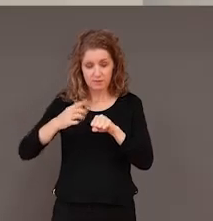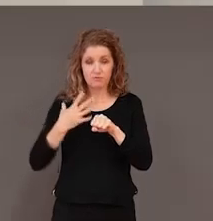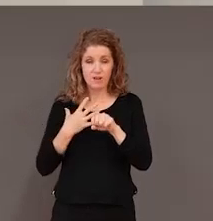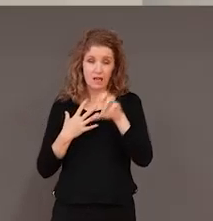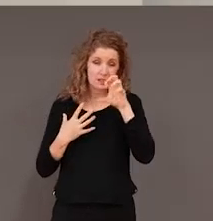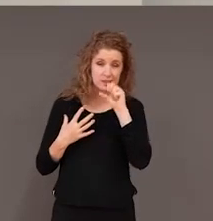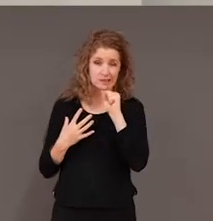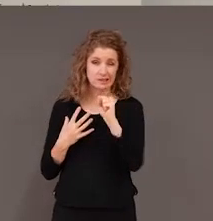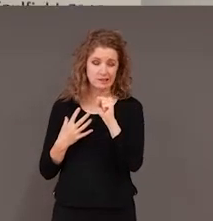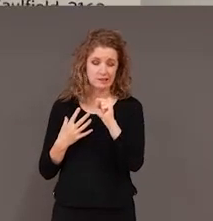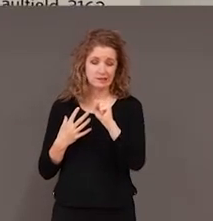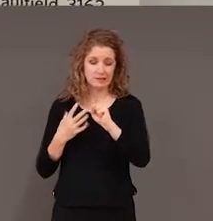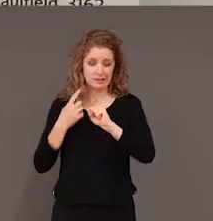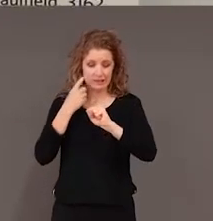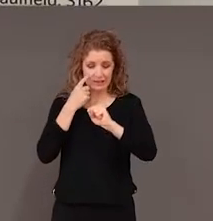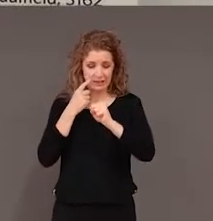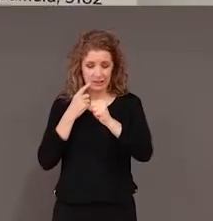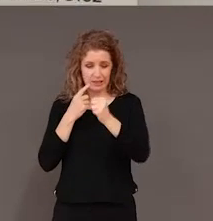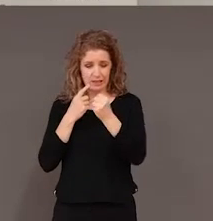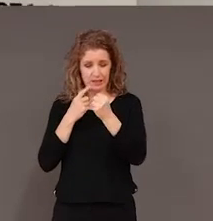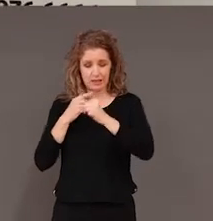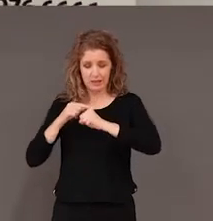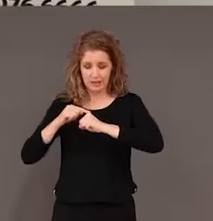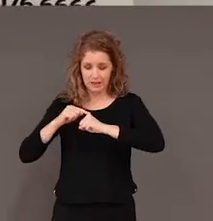clench your fist really hard and notice that the